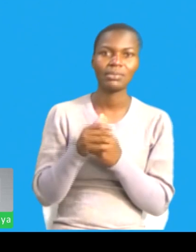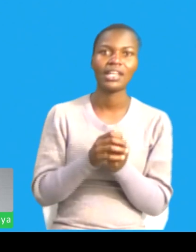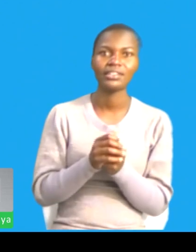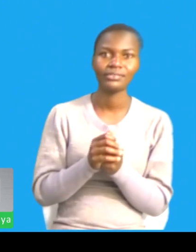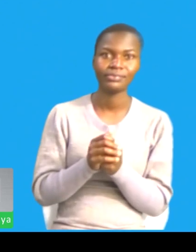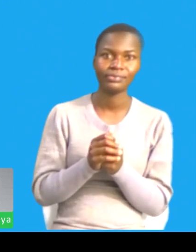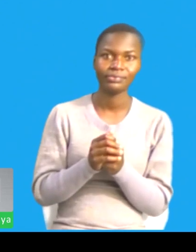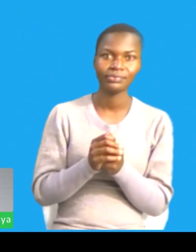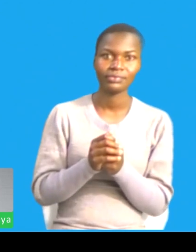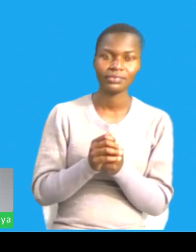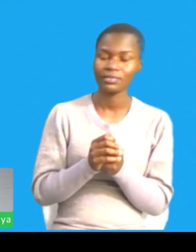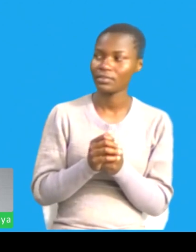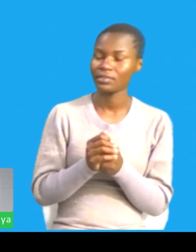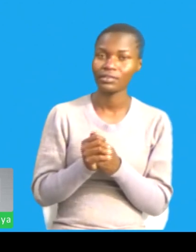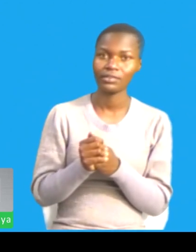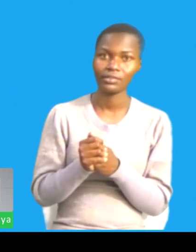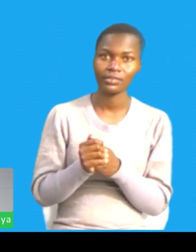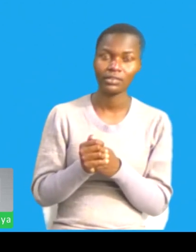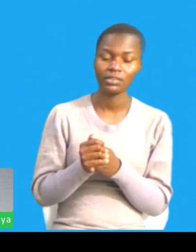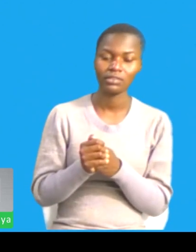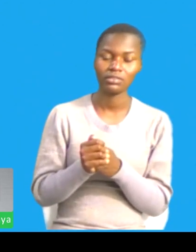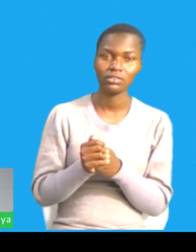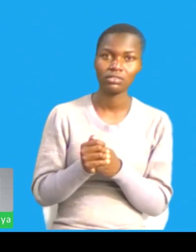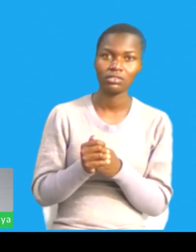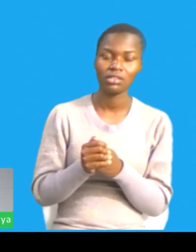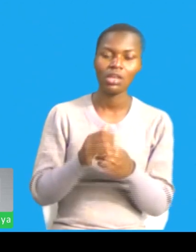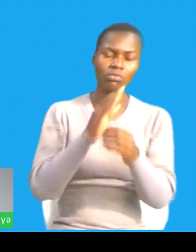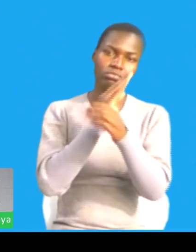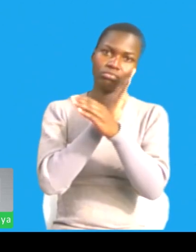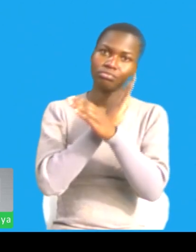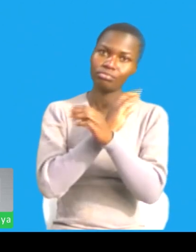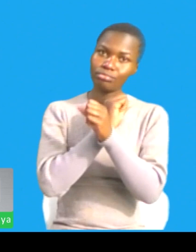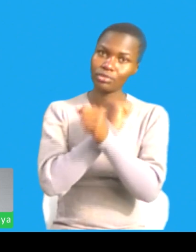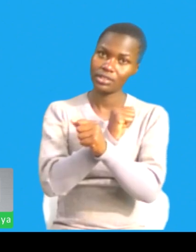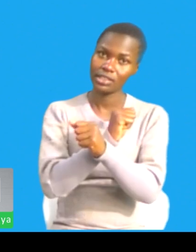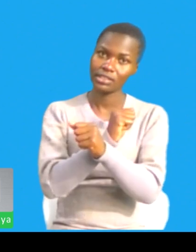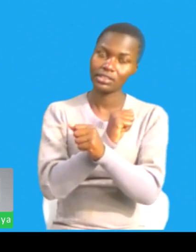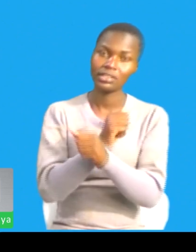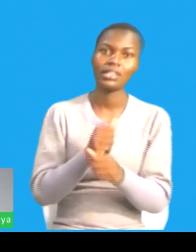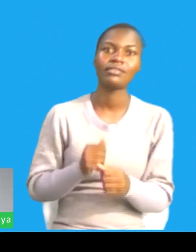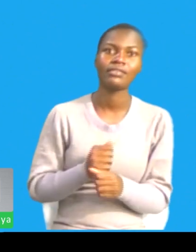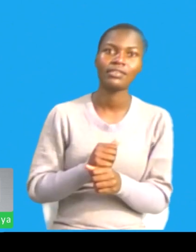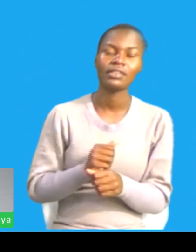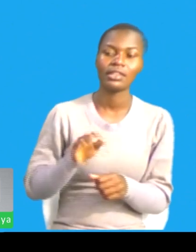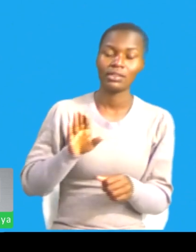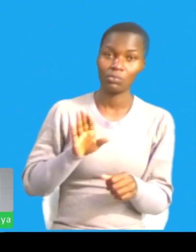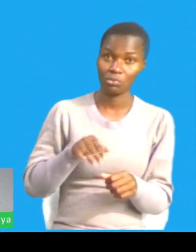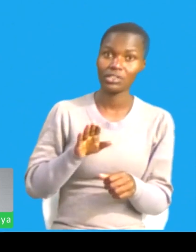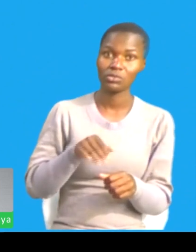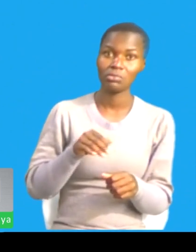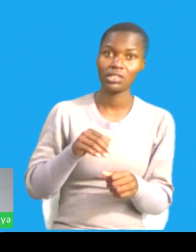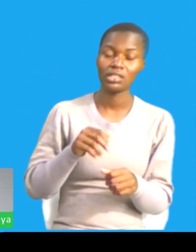But Jonah, we obviously protect the decency of women during riots.